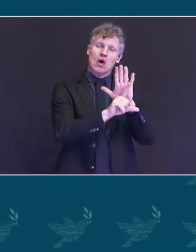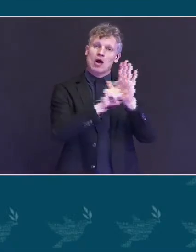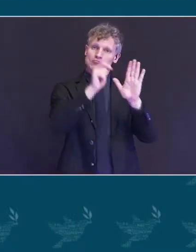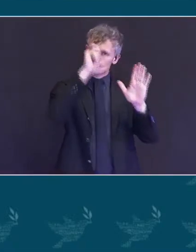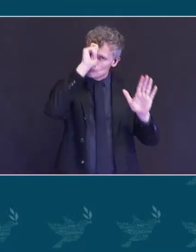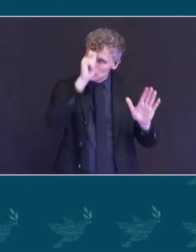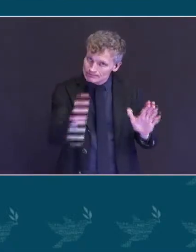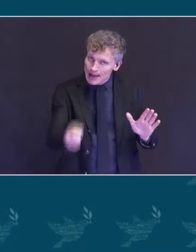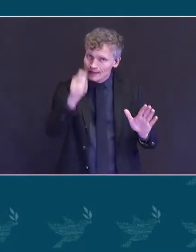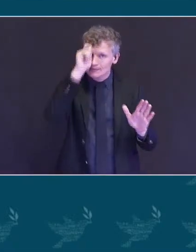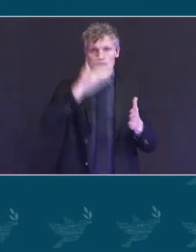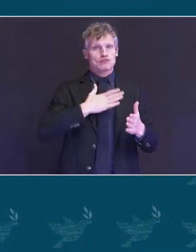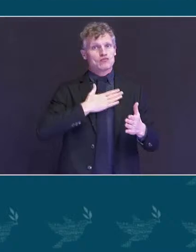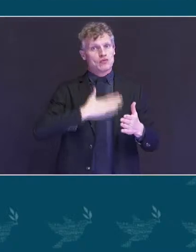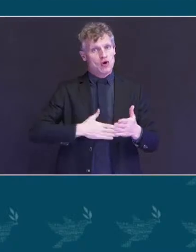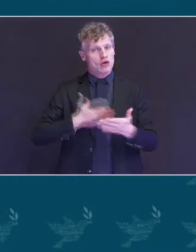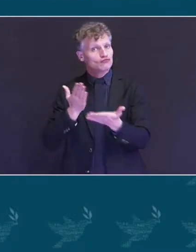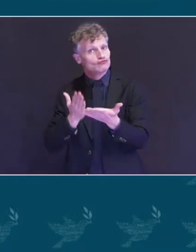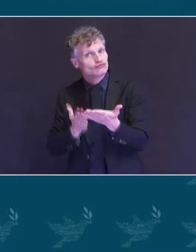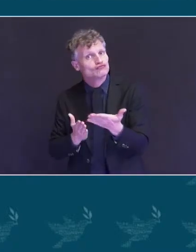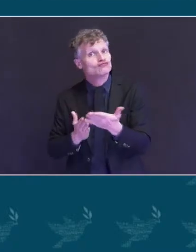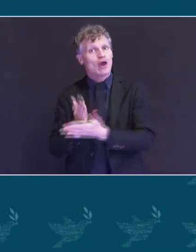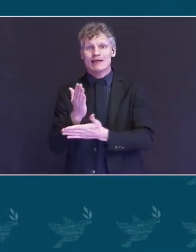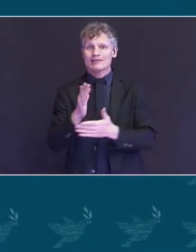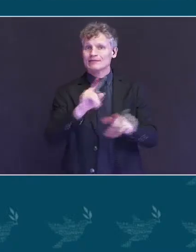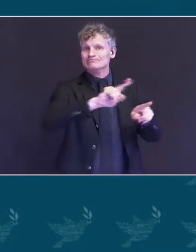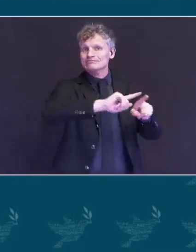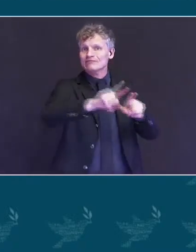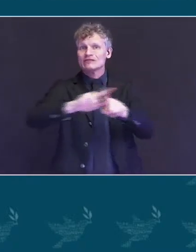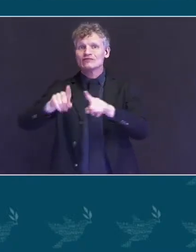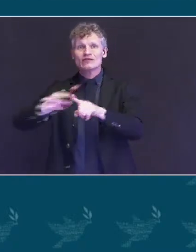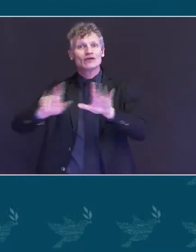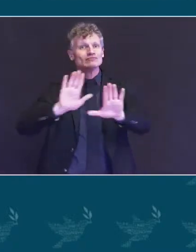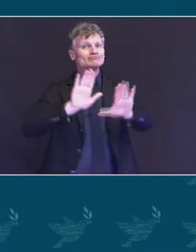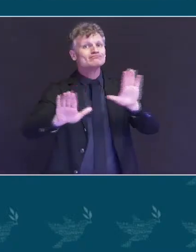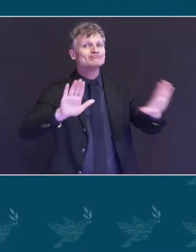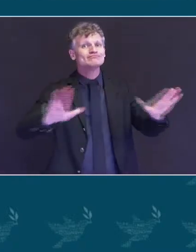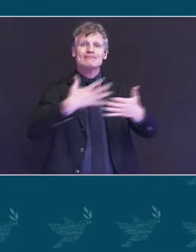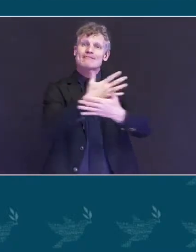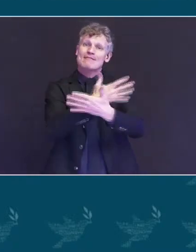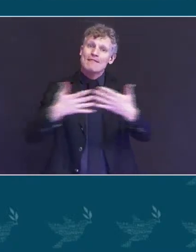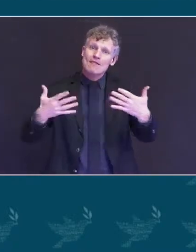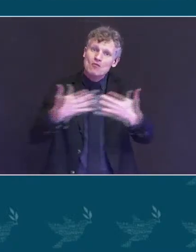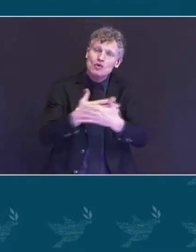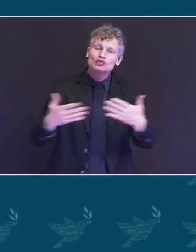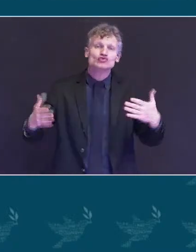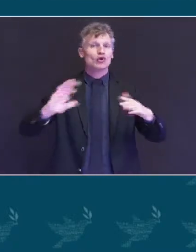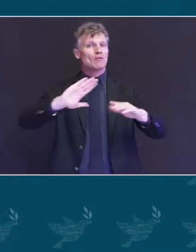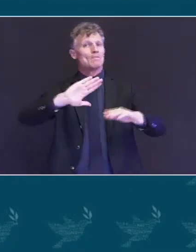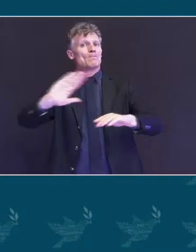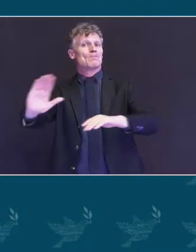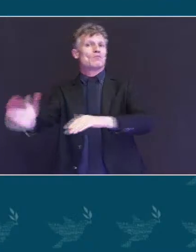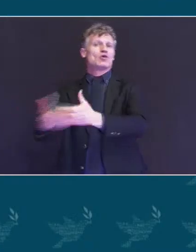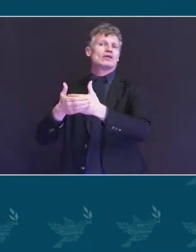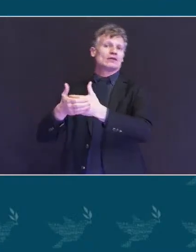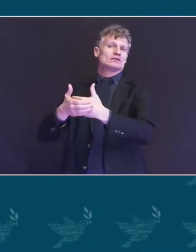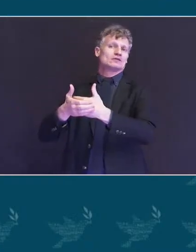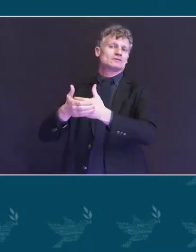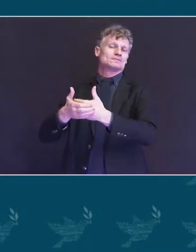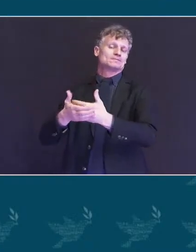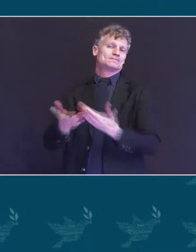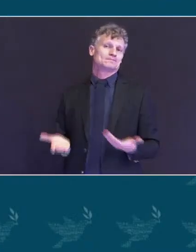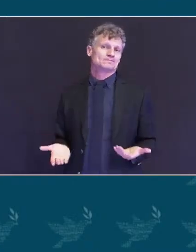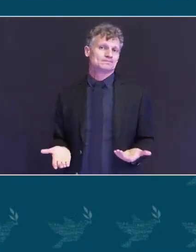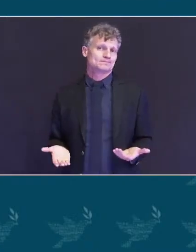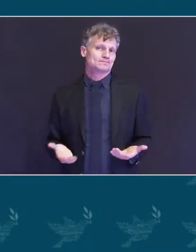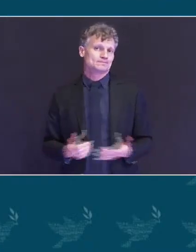the rights of all languages and language speakers are protected, and there has to